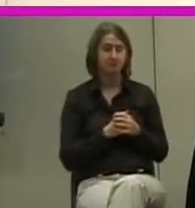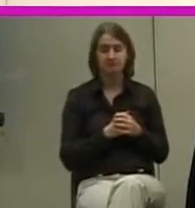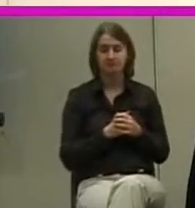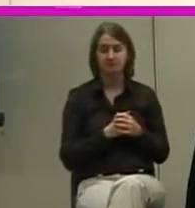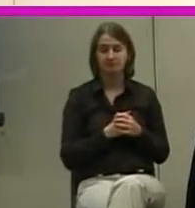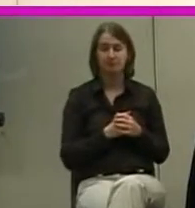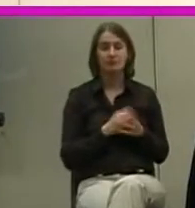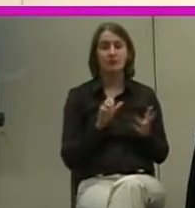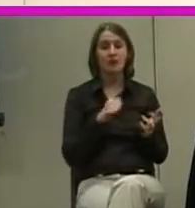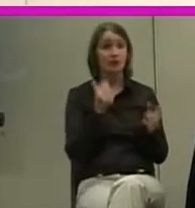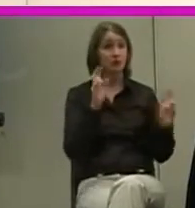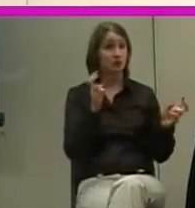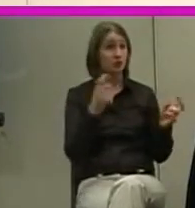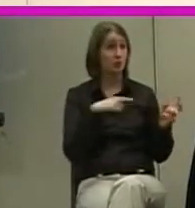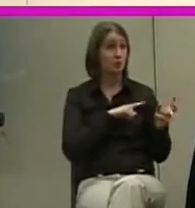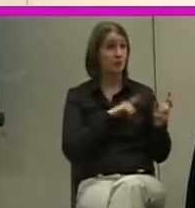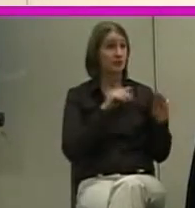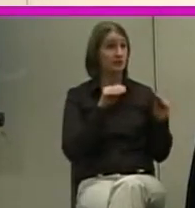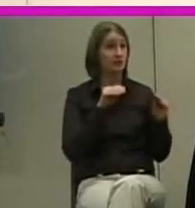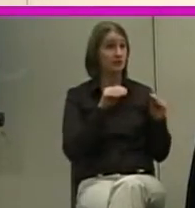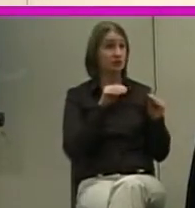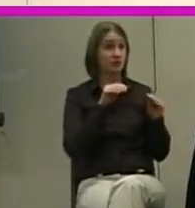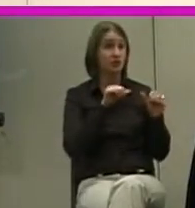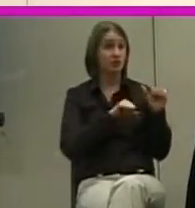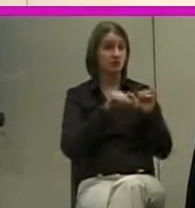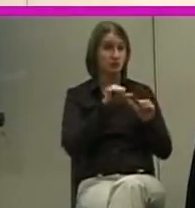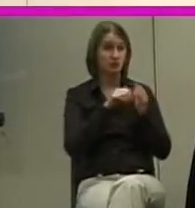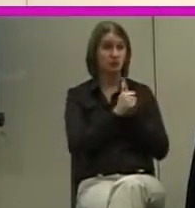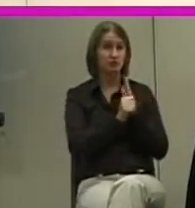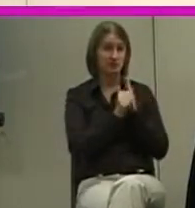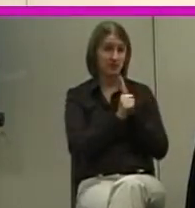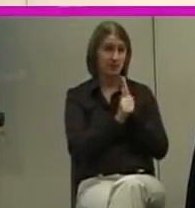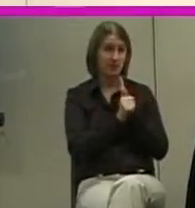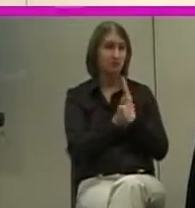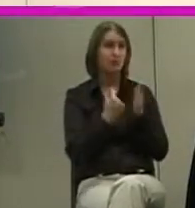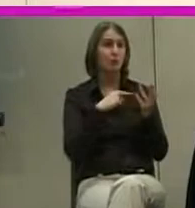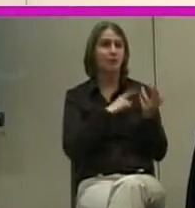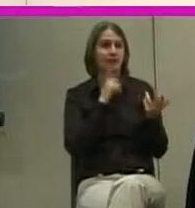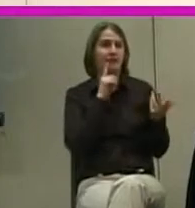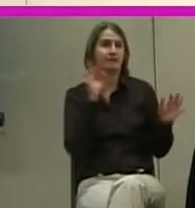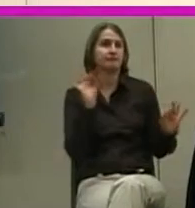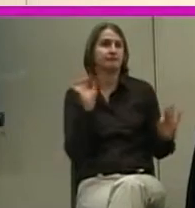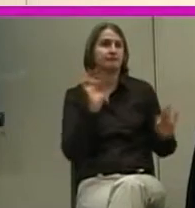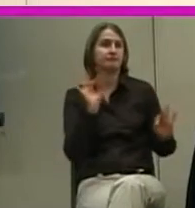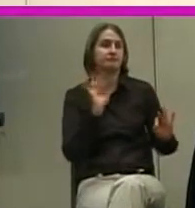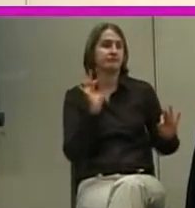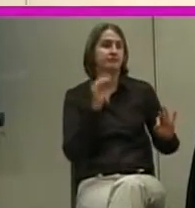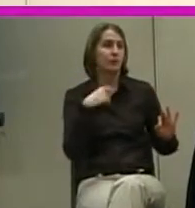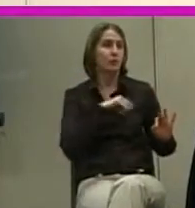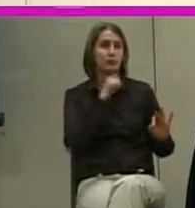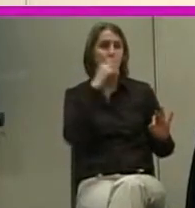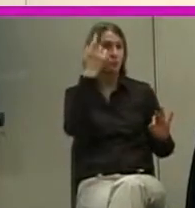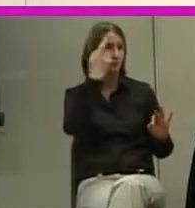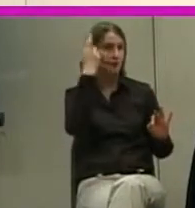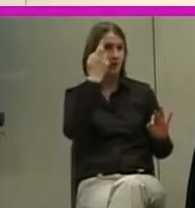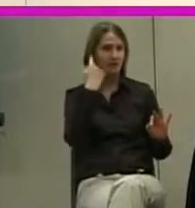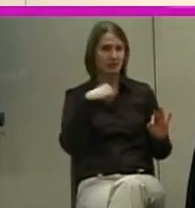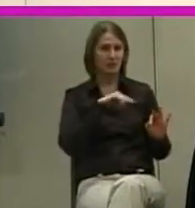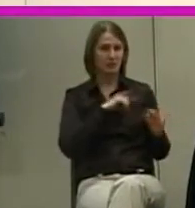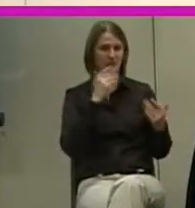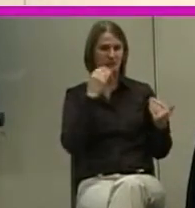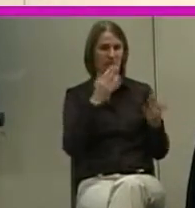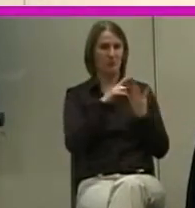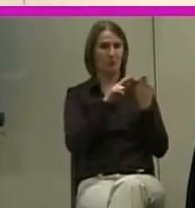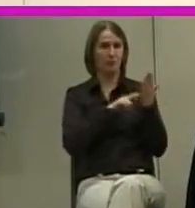skills is that a lot of the social skills that we all have, we take for granted. We don't realize, we don't even know what the